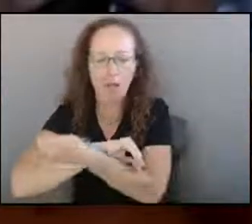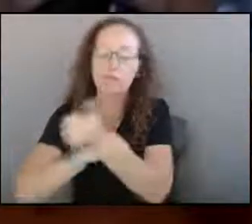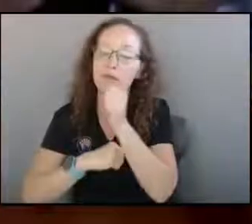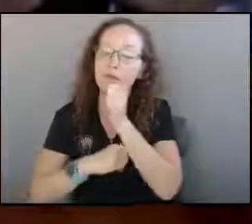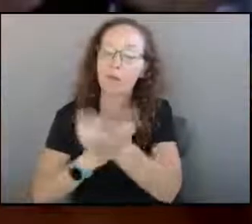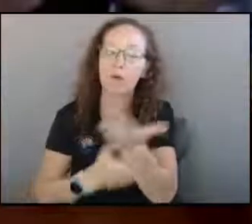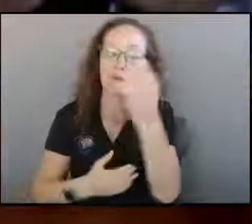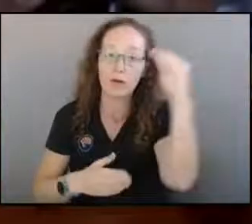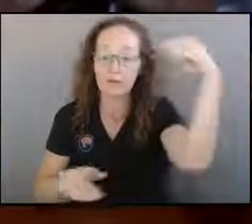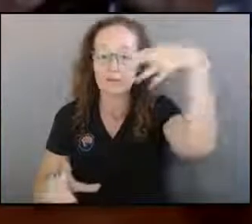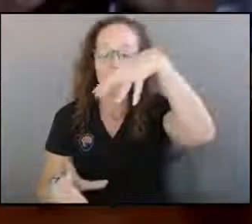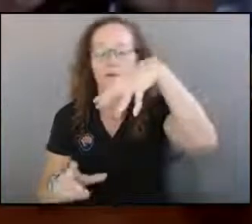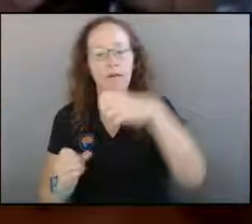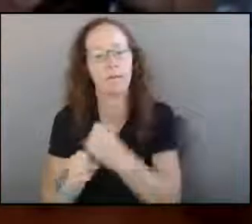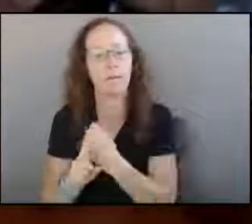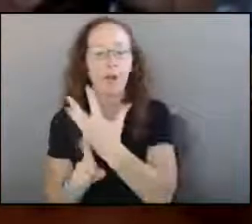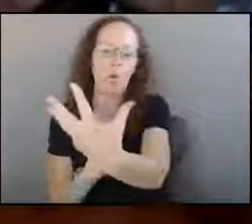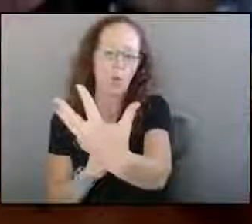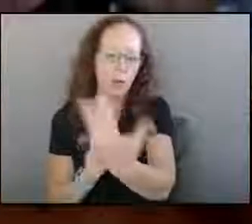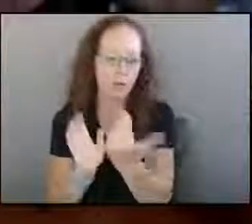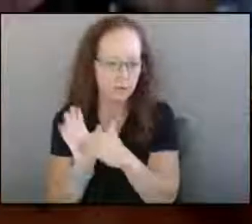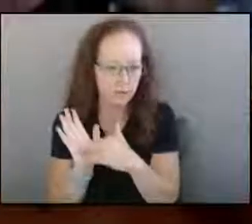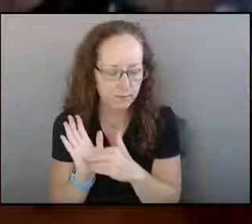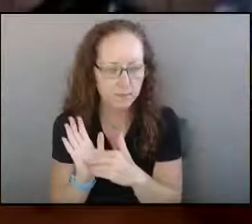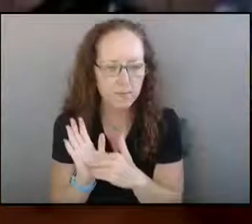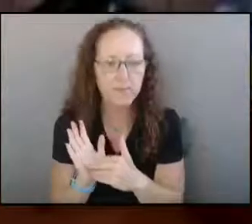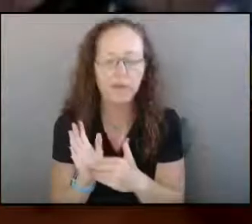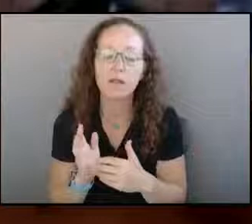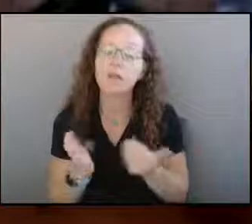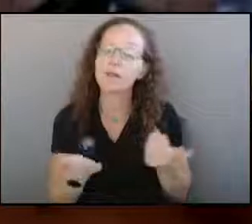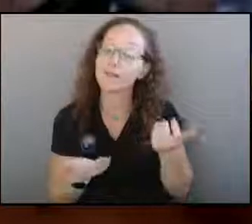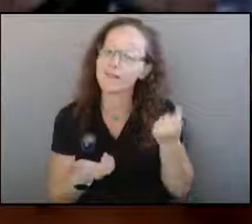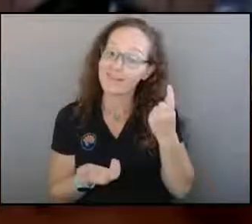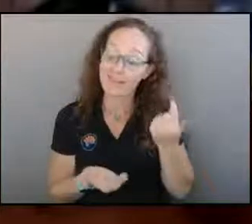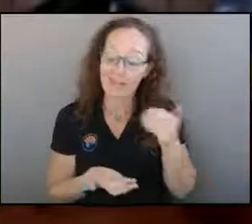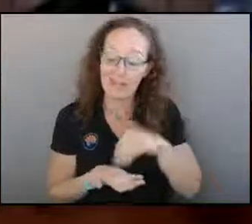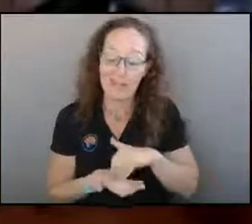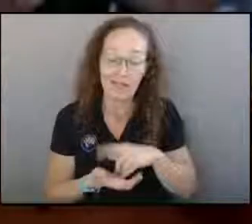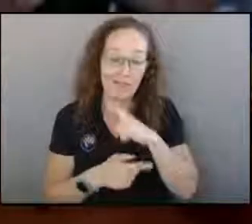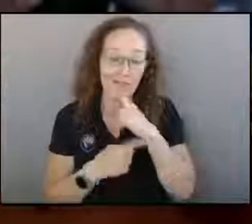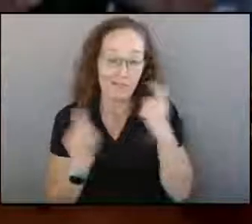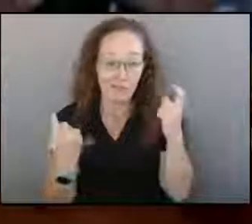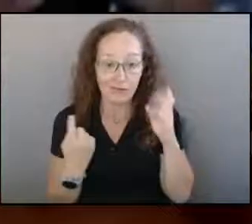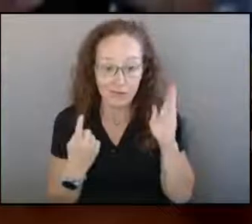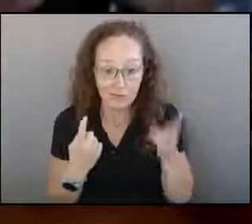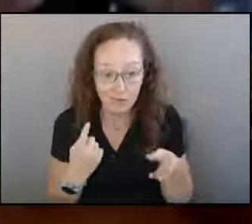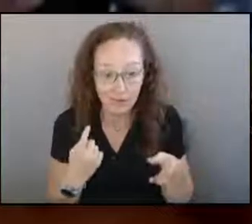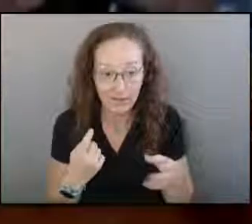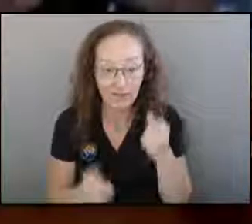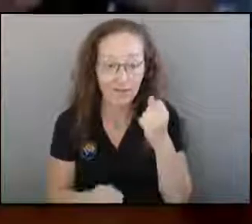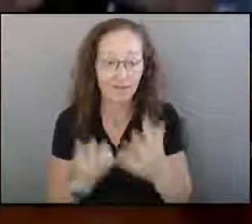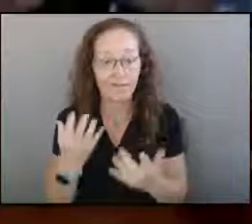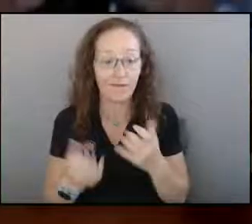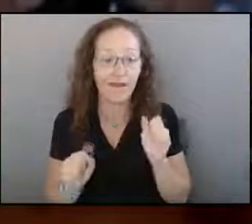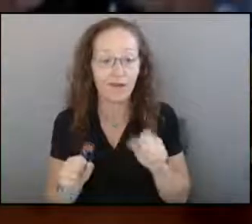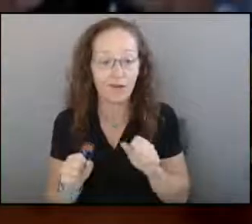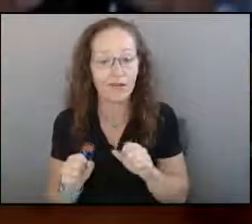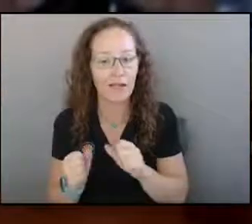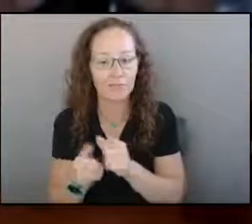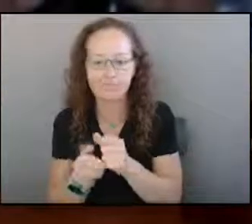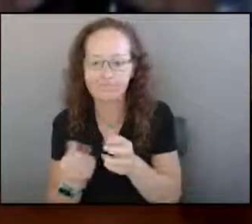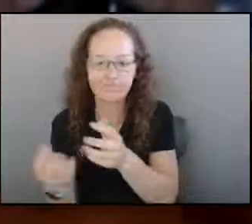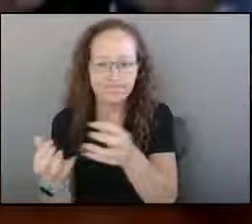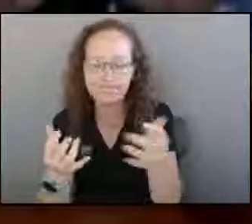out. So once again, we'll be dry and the fire will be able to move around, but there's going to be a lot of